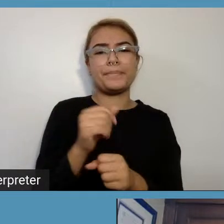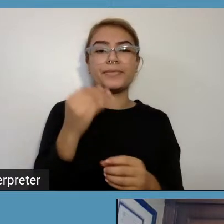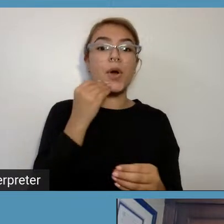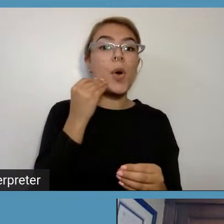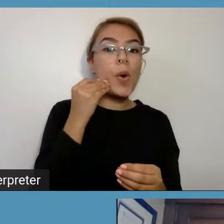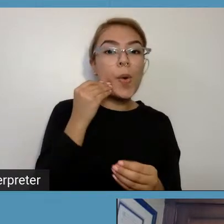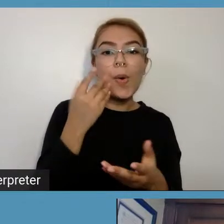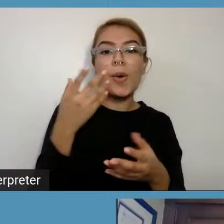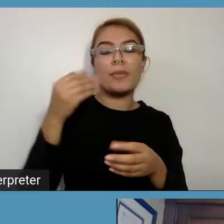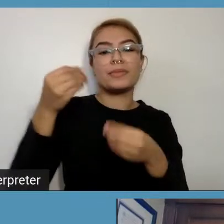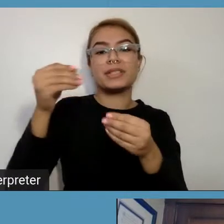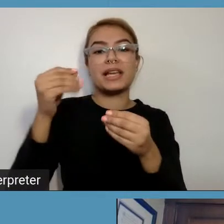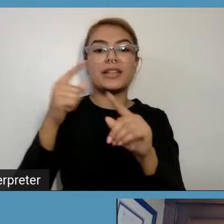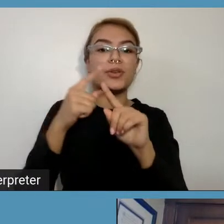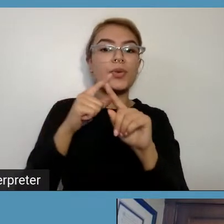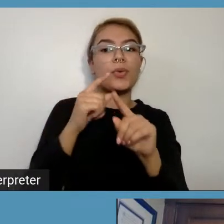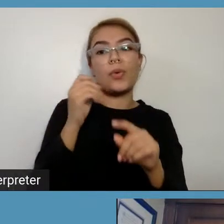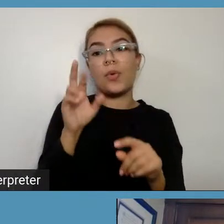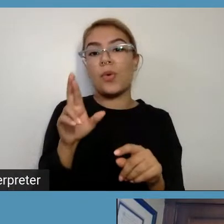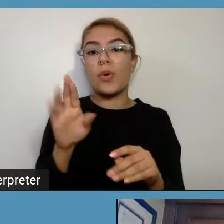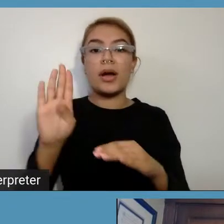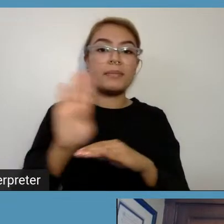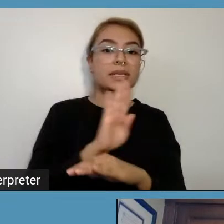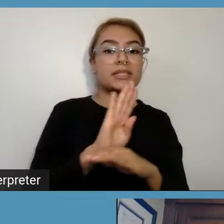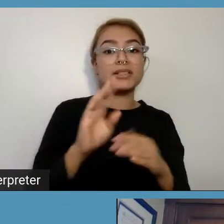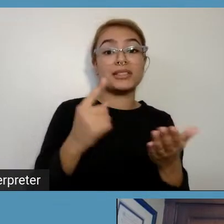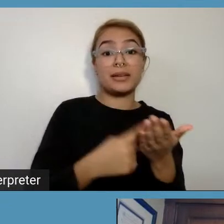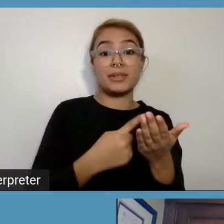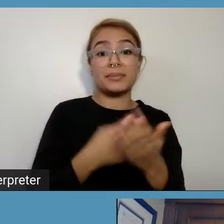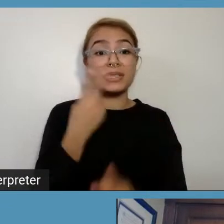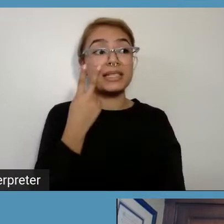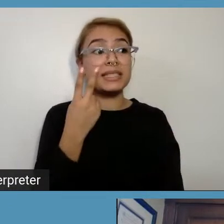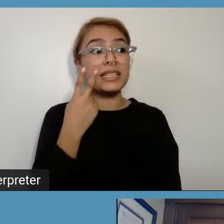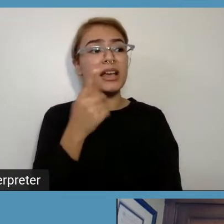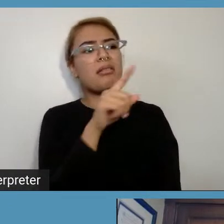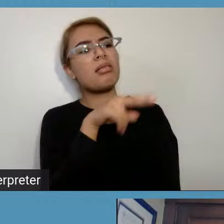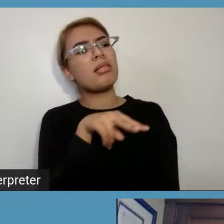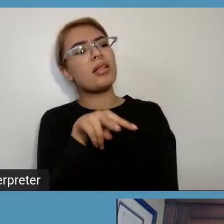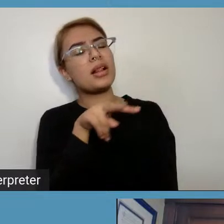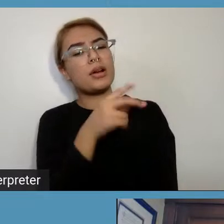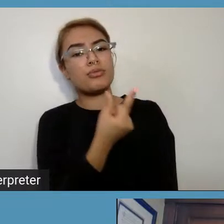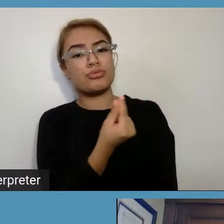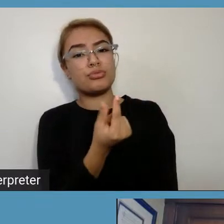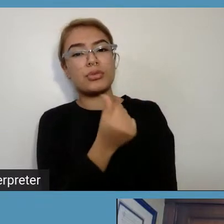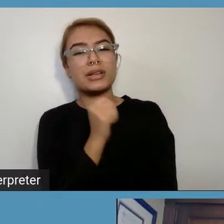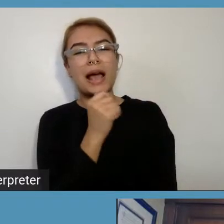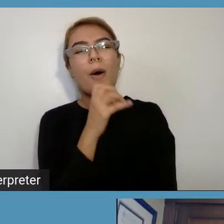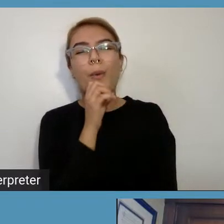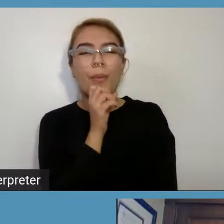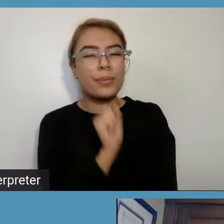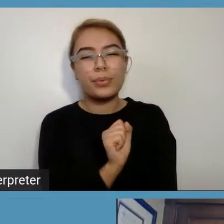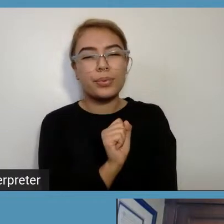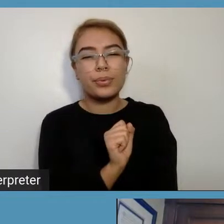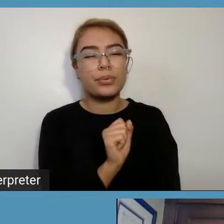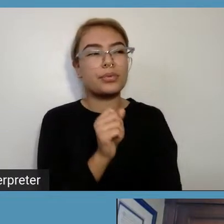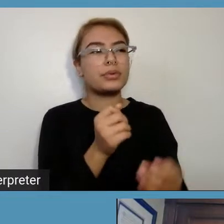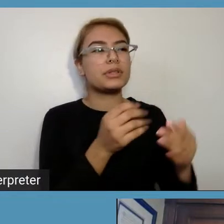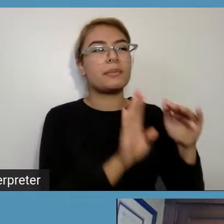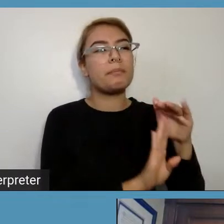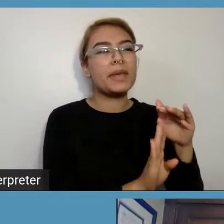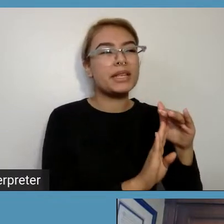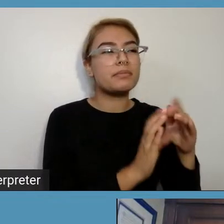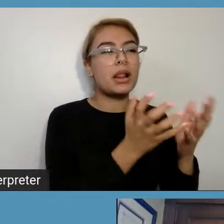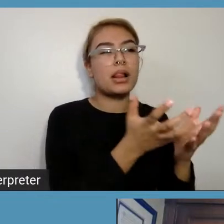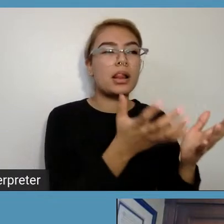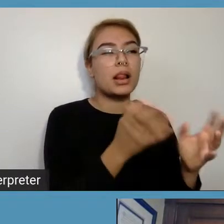business. And so sometimes once they see that the things that we're doing are not just like old stuffy things about our basement and